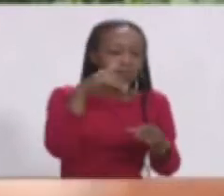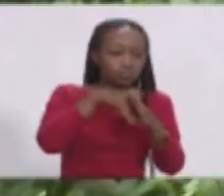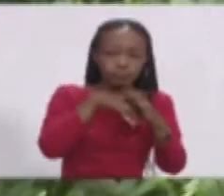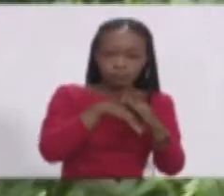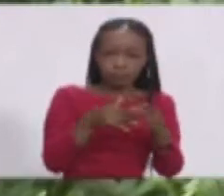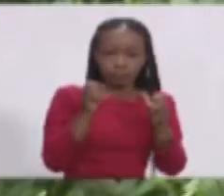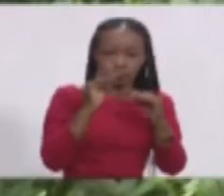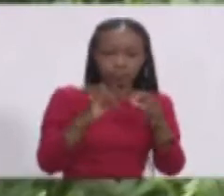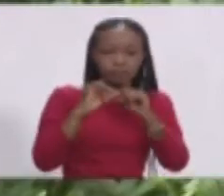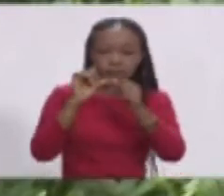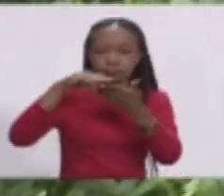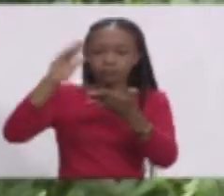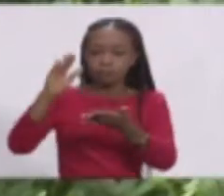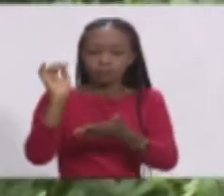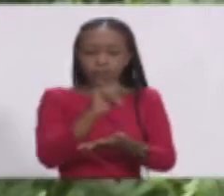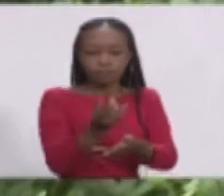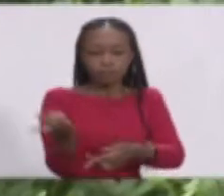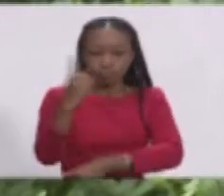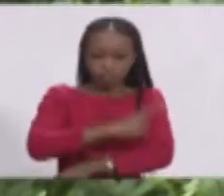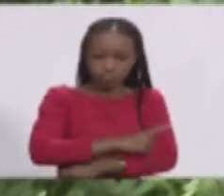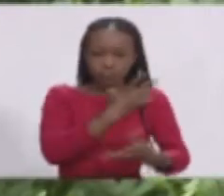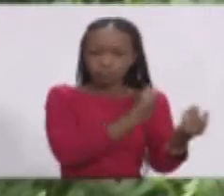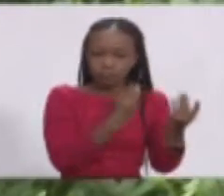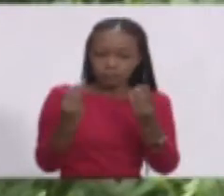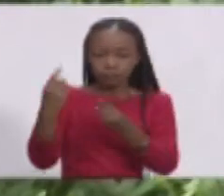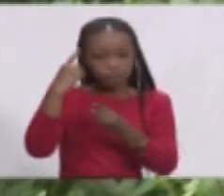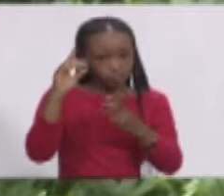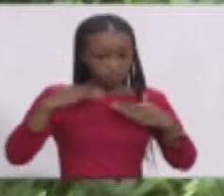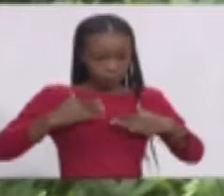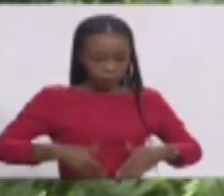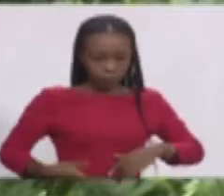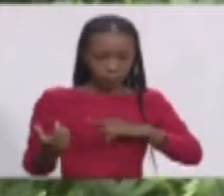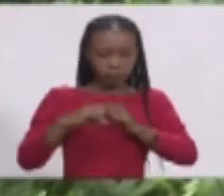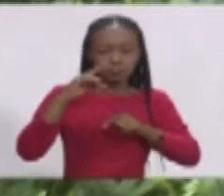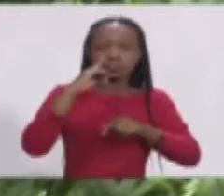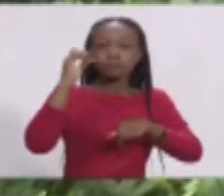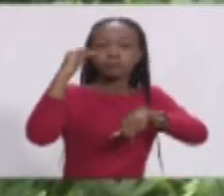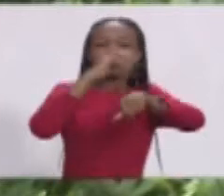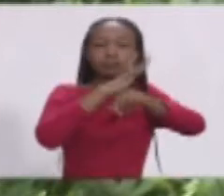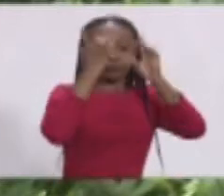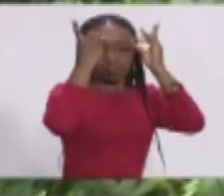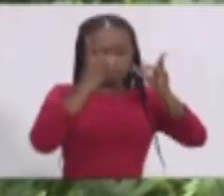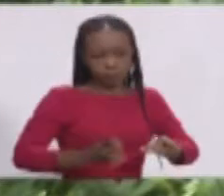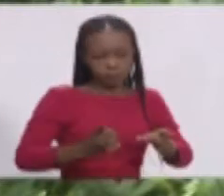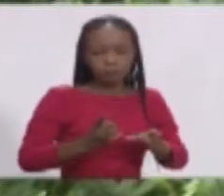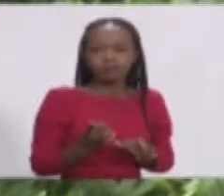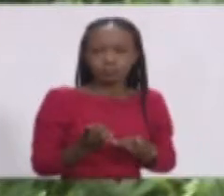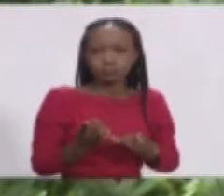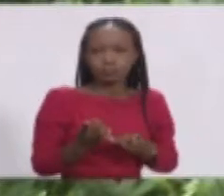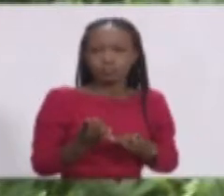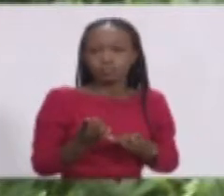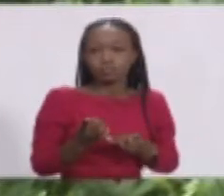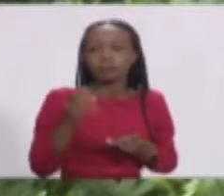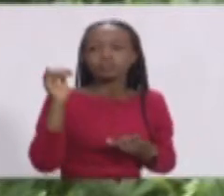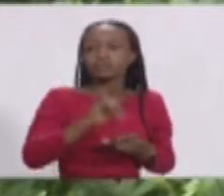go further and lock down for a day, it will be easier for a person who was coming home earlier now to decide now today really you can stay